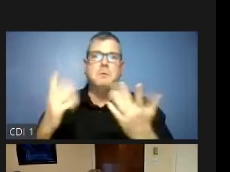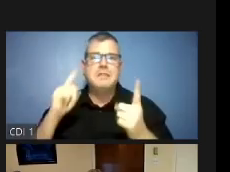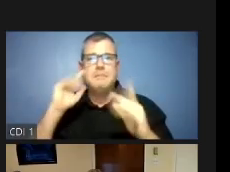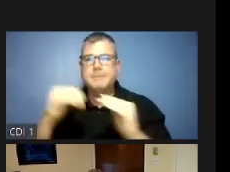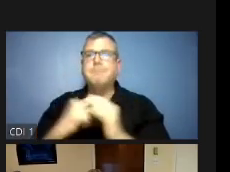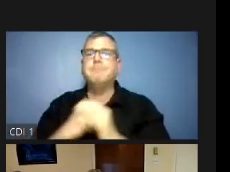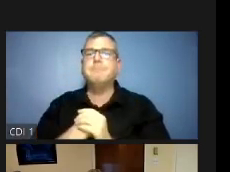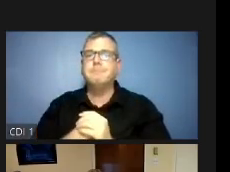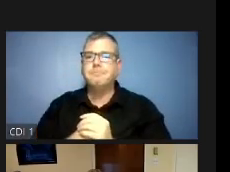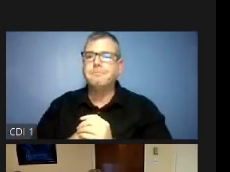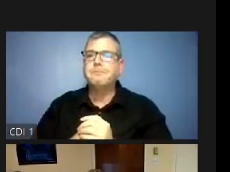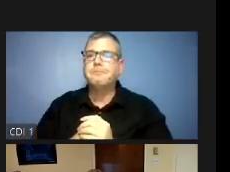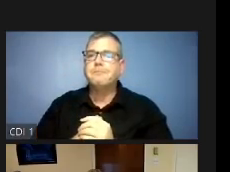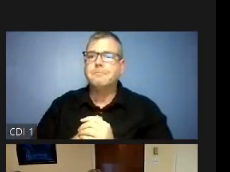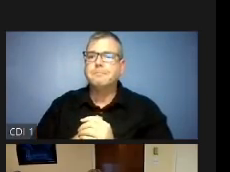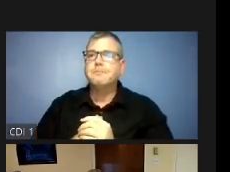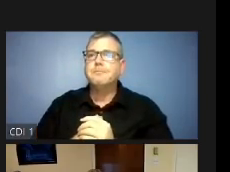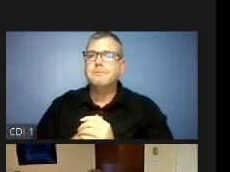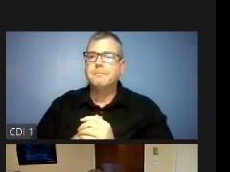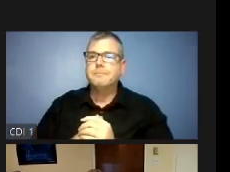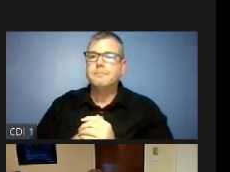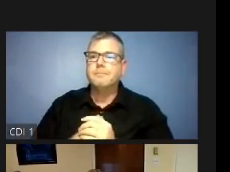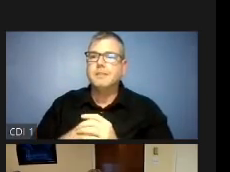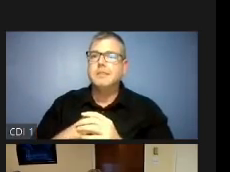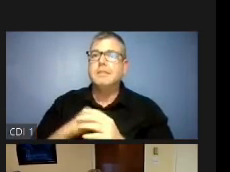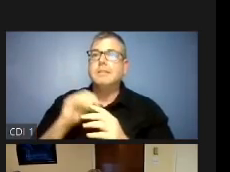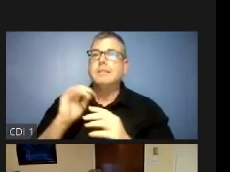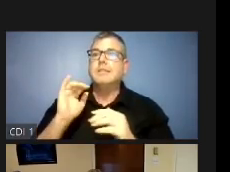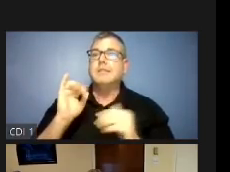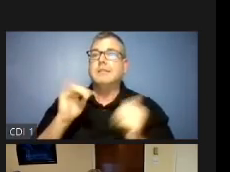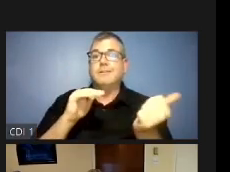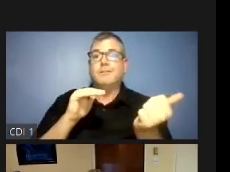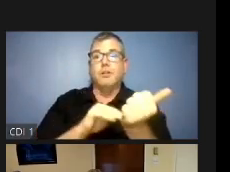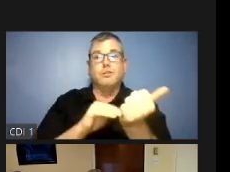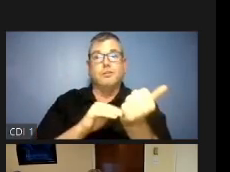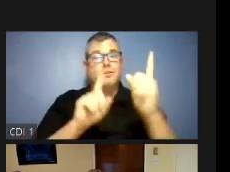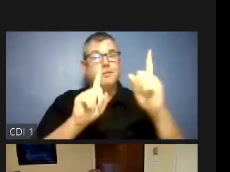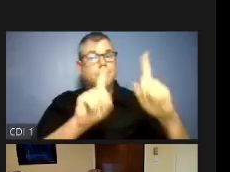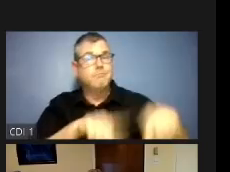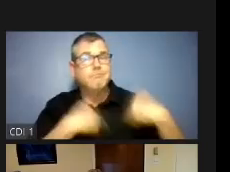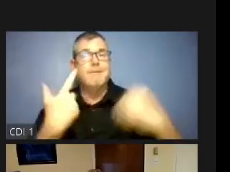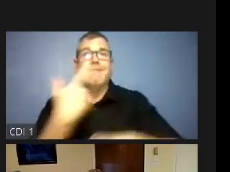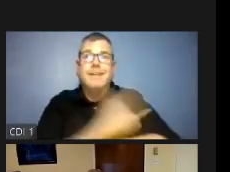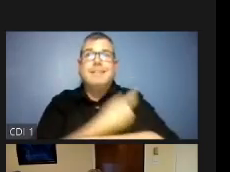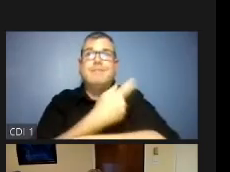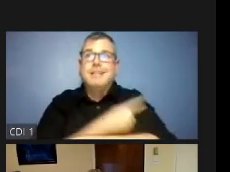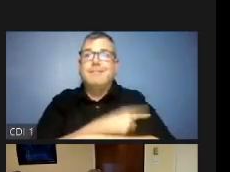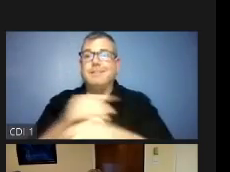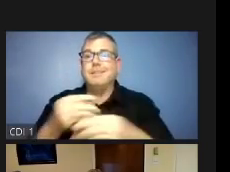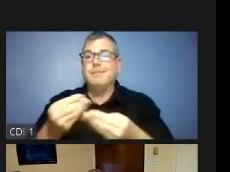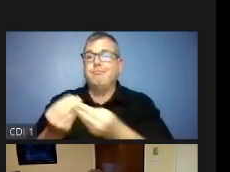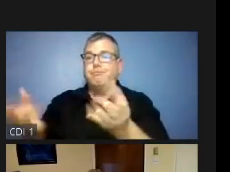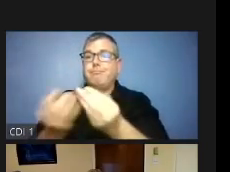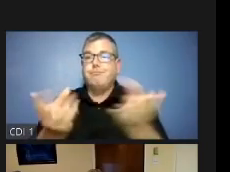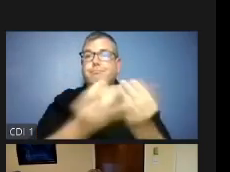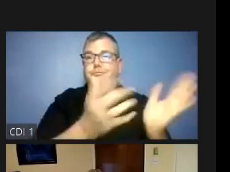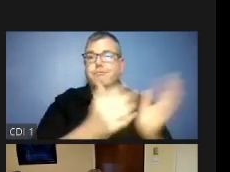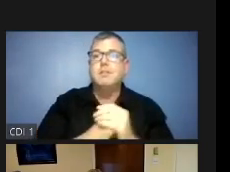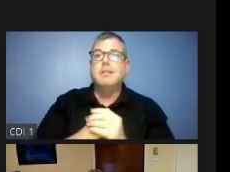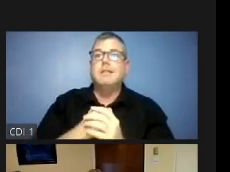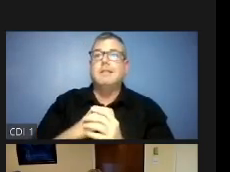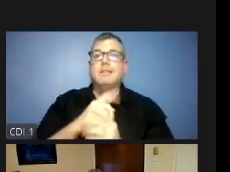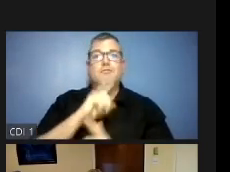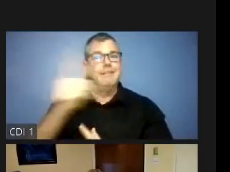at the vaccination sites, just the excitement and encouragement and inspiration that our clinicians and others who are part of